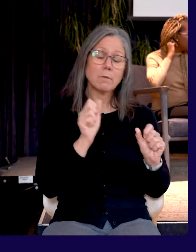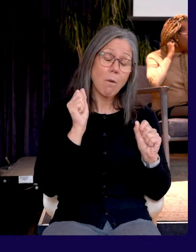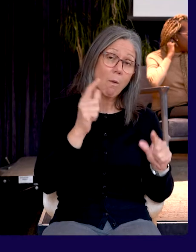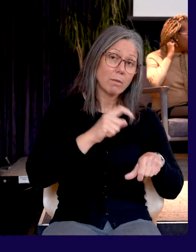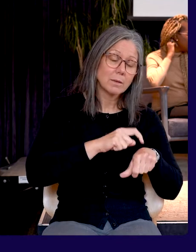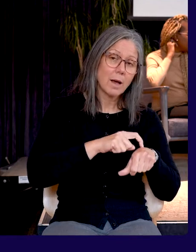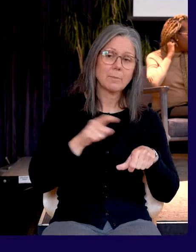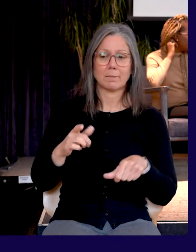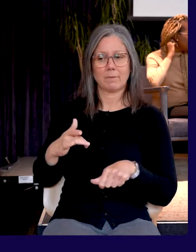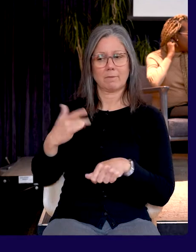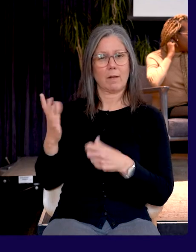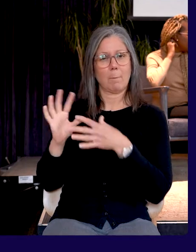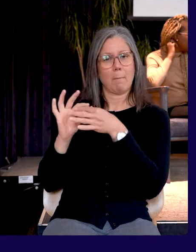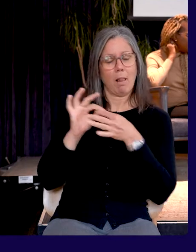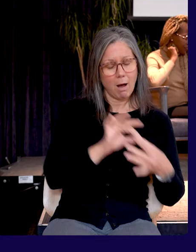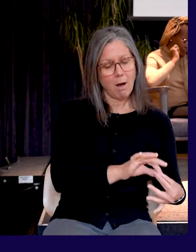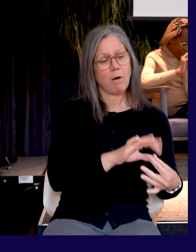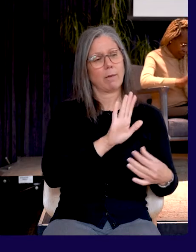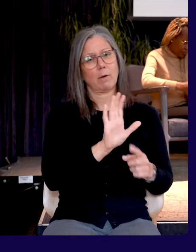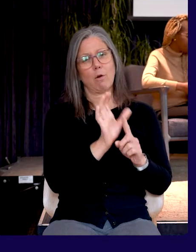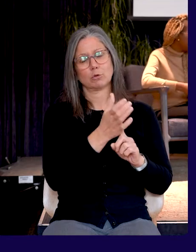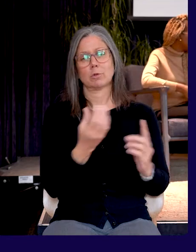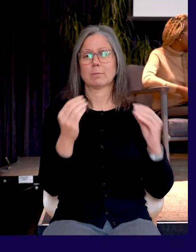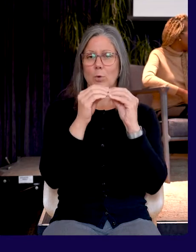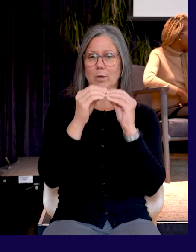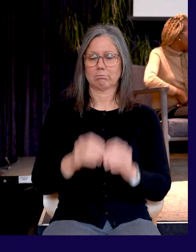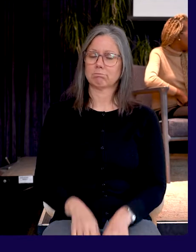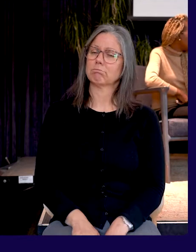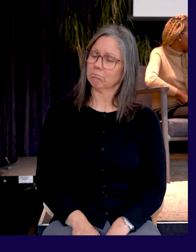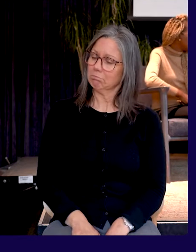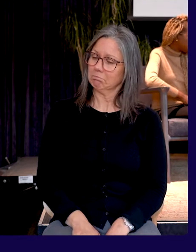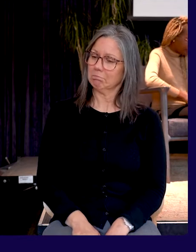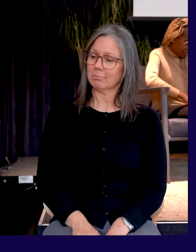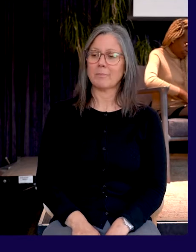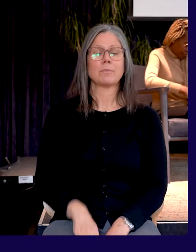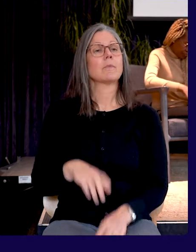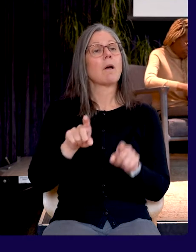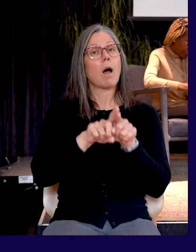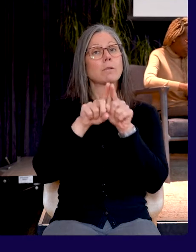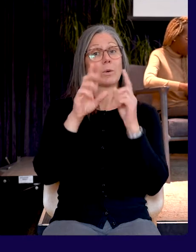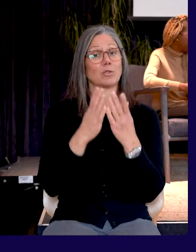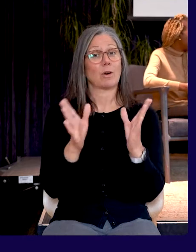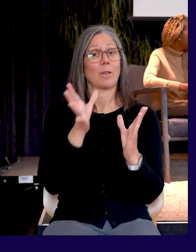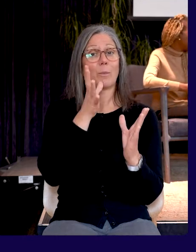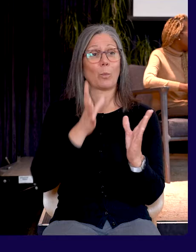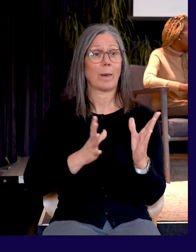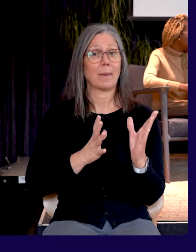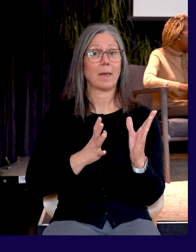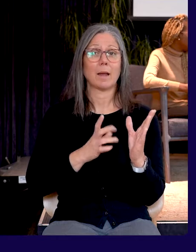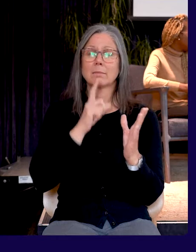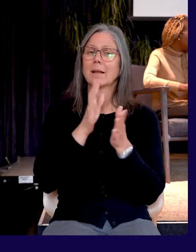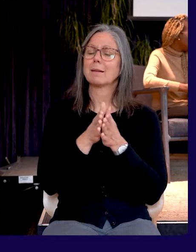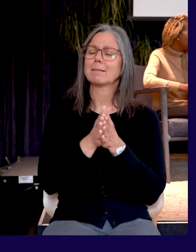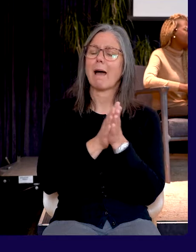they actually feel like they belong in their office culture more. So, and we're also seeing just in general with women, incredible